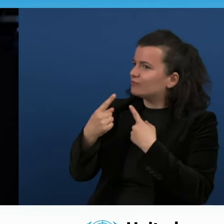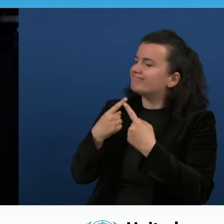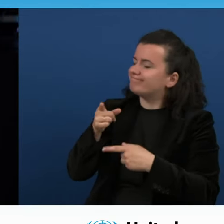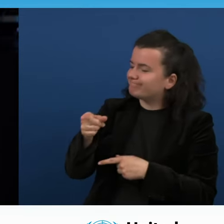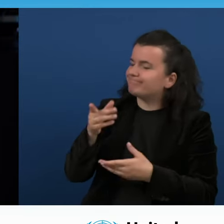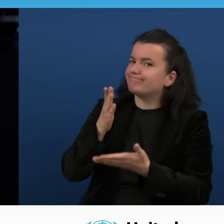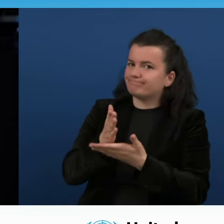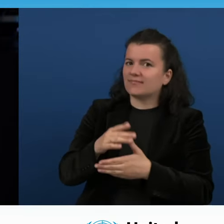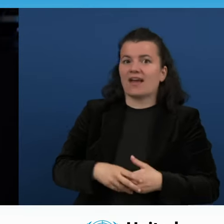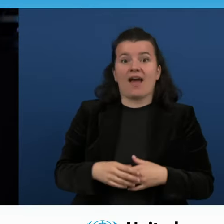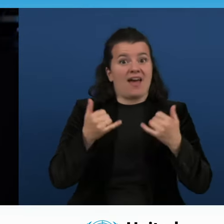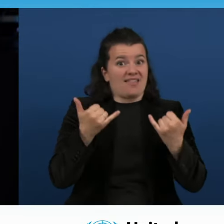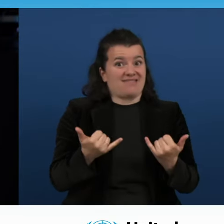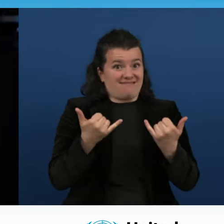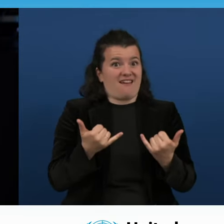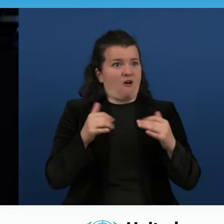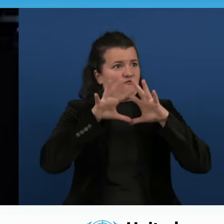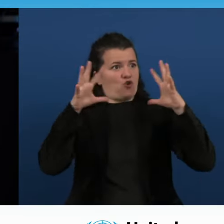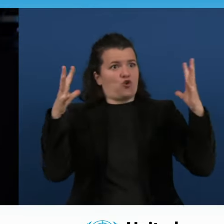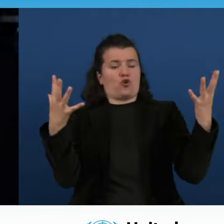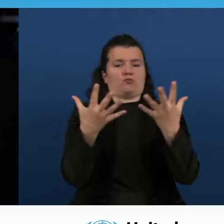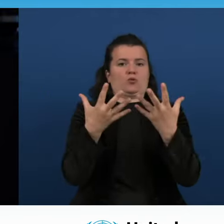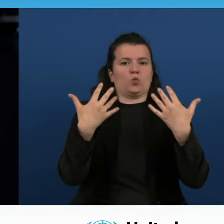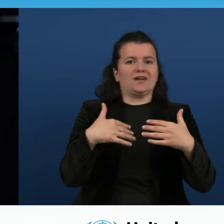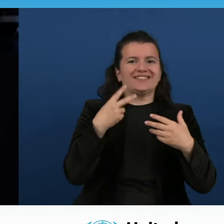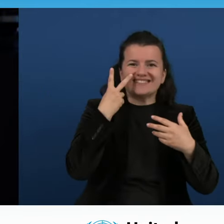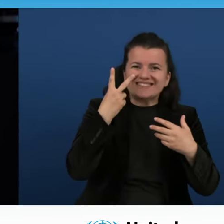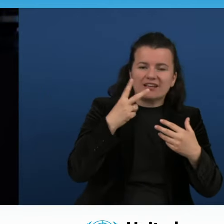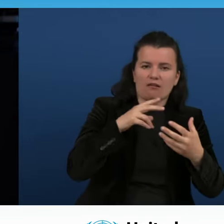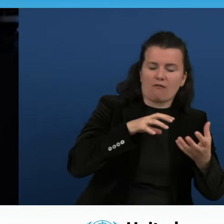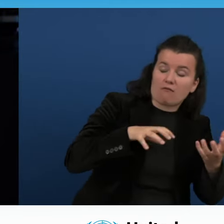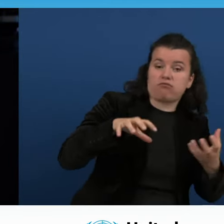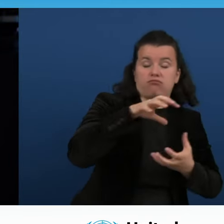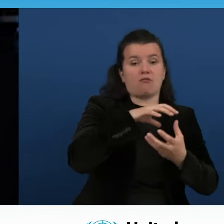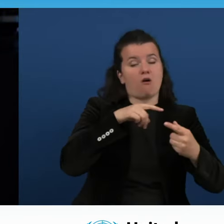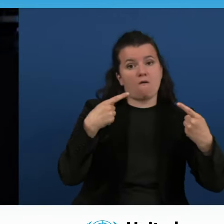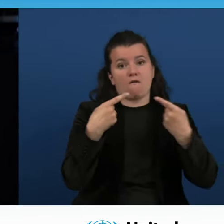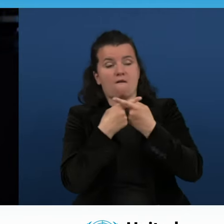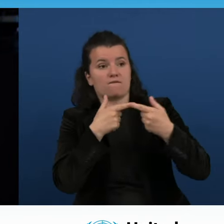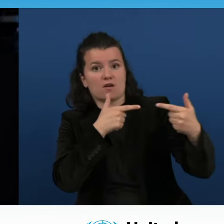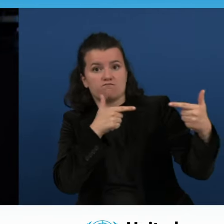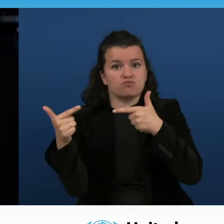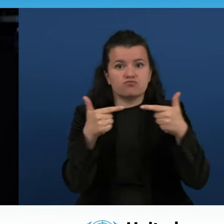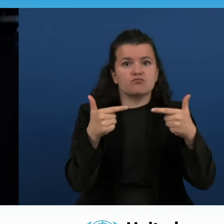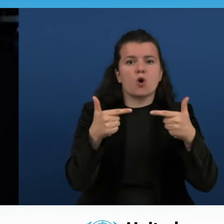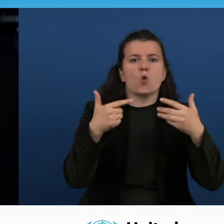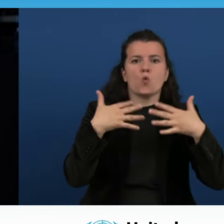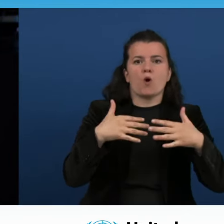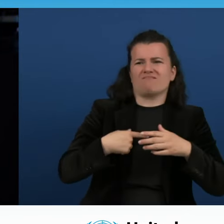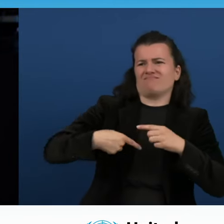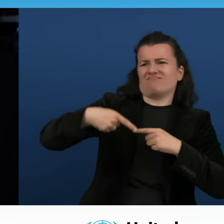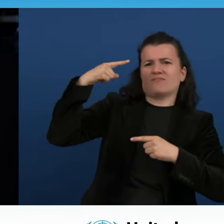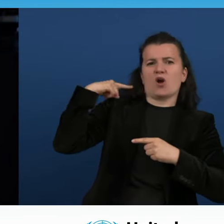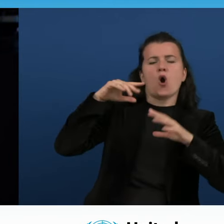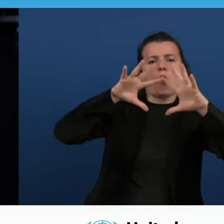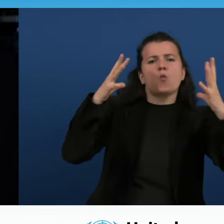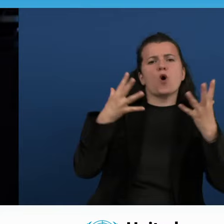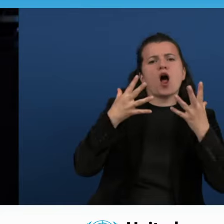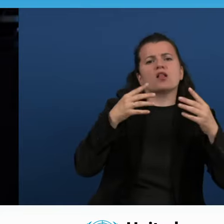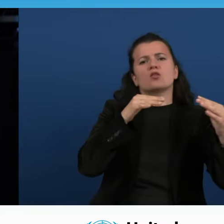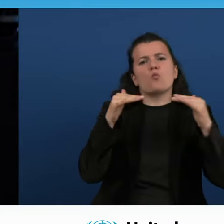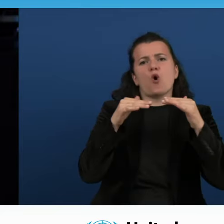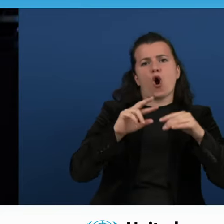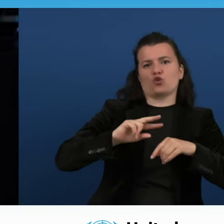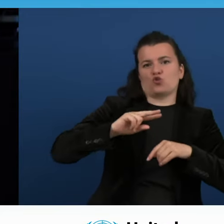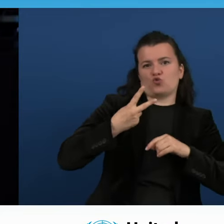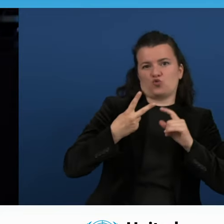of conflicts, violent conflicts, since the Second World War, right? So it's a discouraging moment to be young, right? So how do we